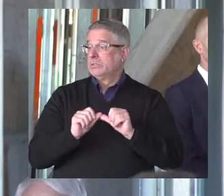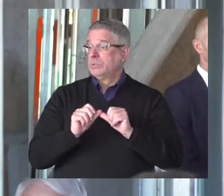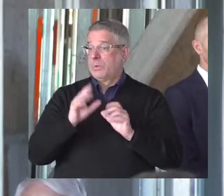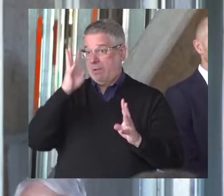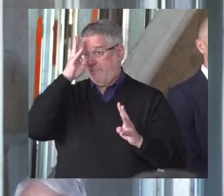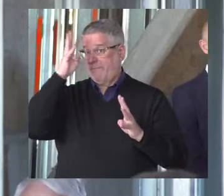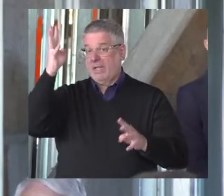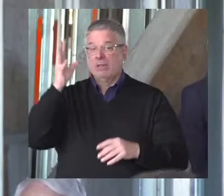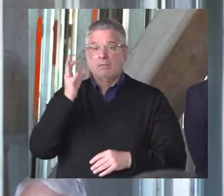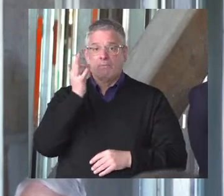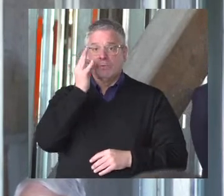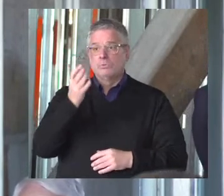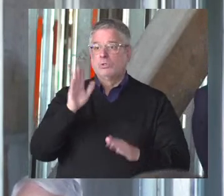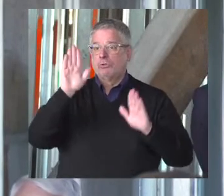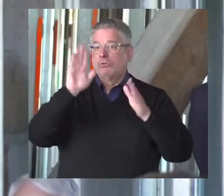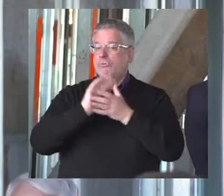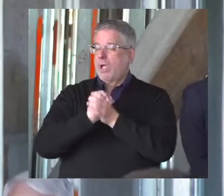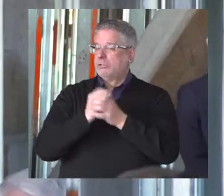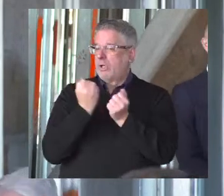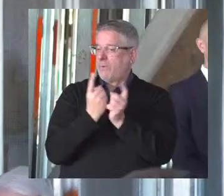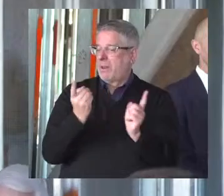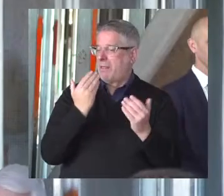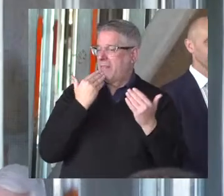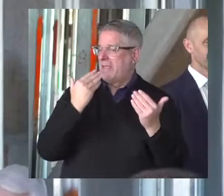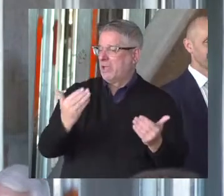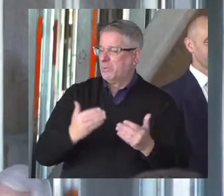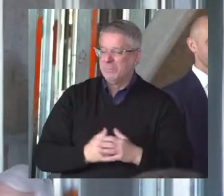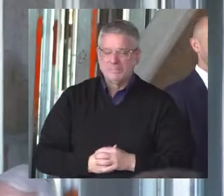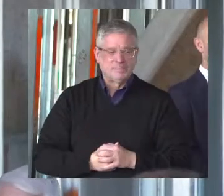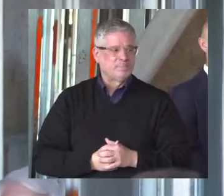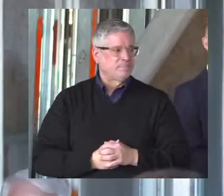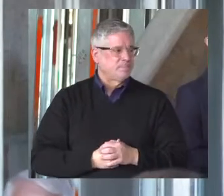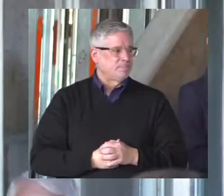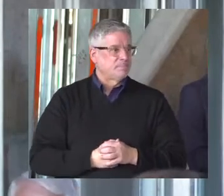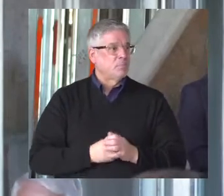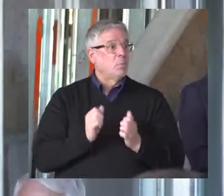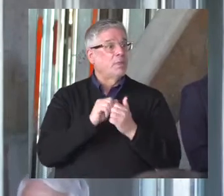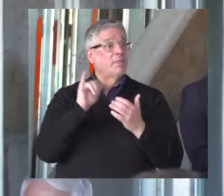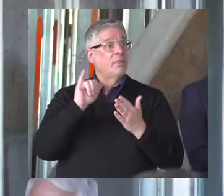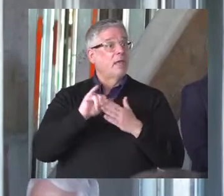invent the future. Congratulations, everybody, and thank you for being out here today. And